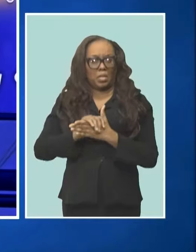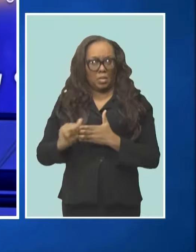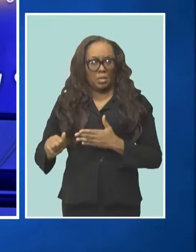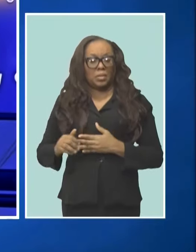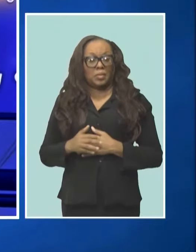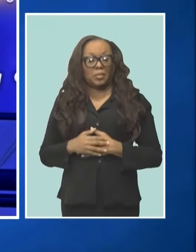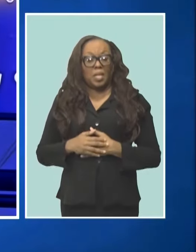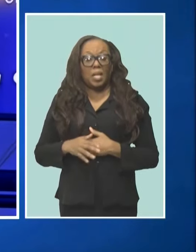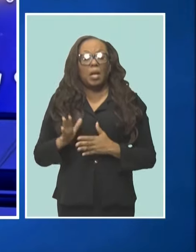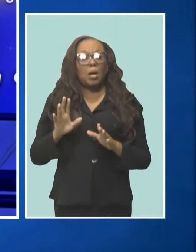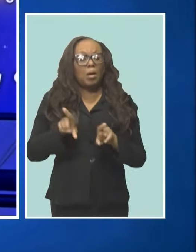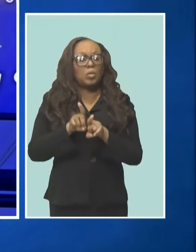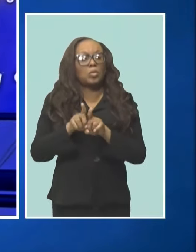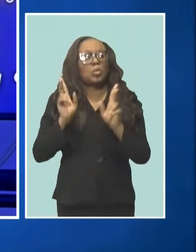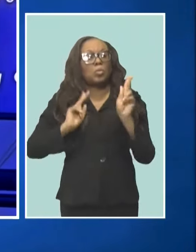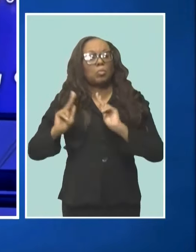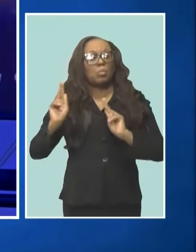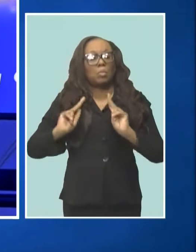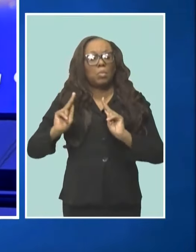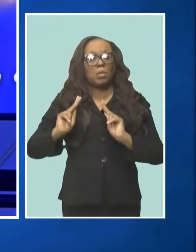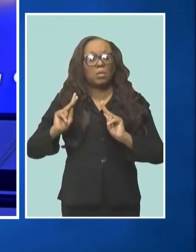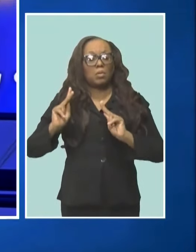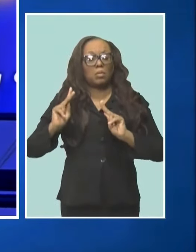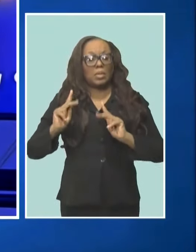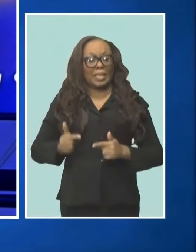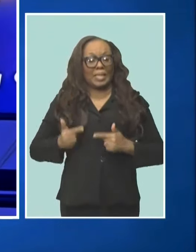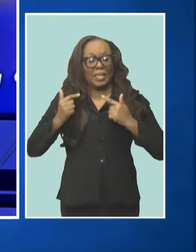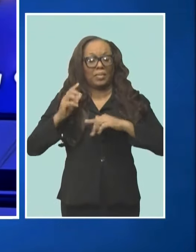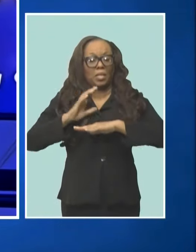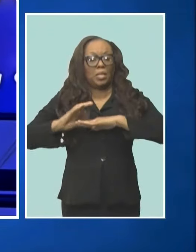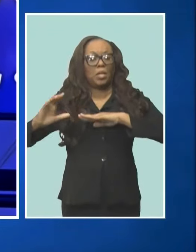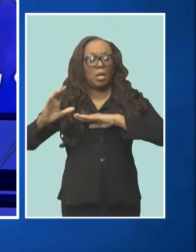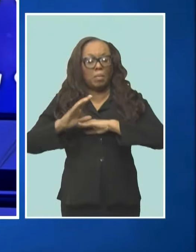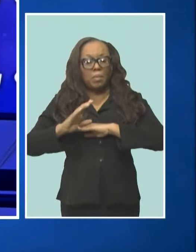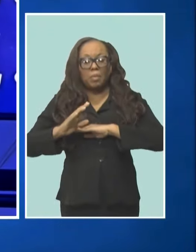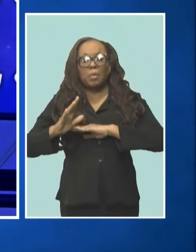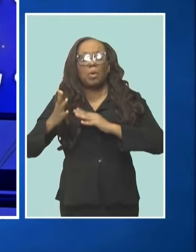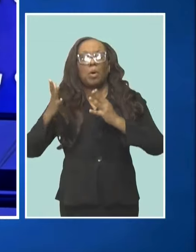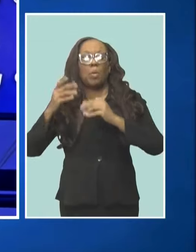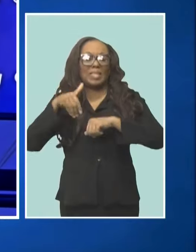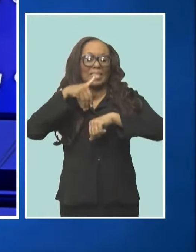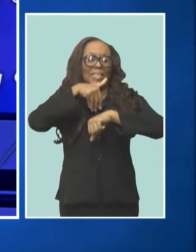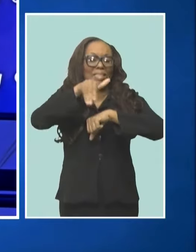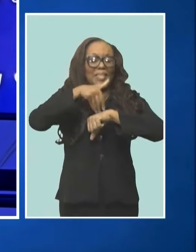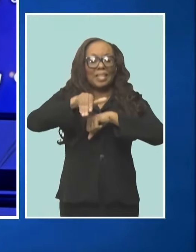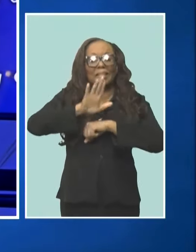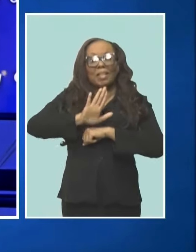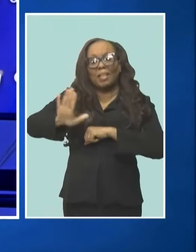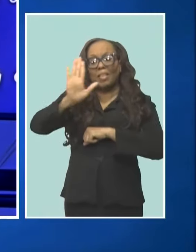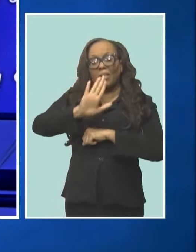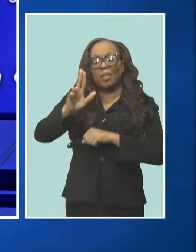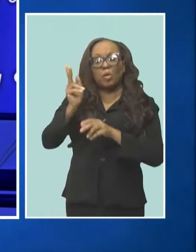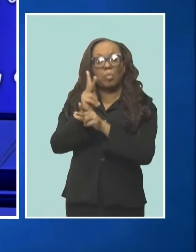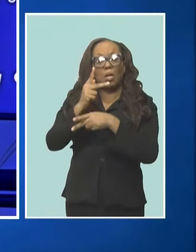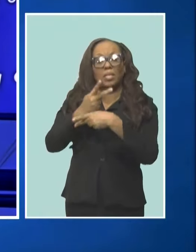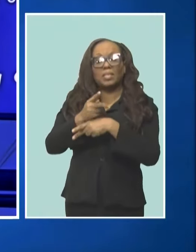And those who are exporting from our region will now have to face the reality of having to pay